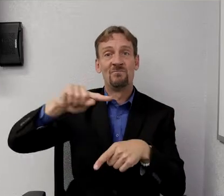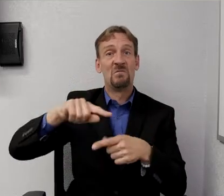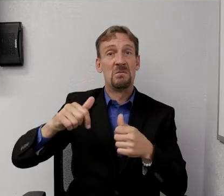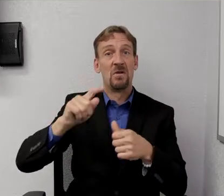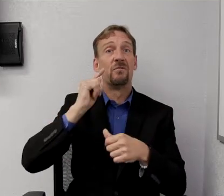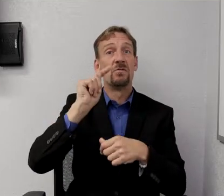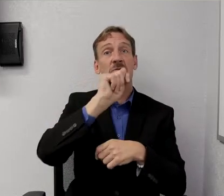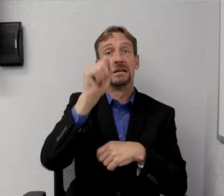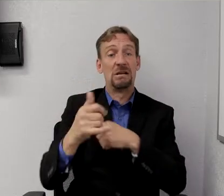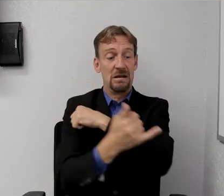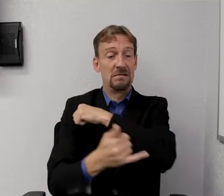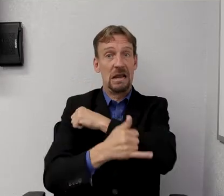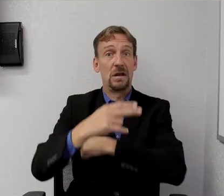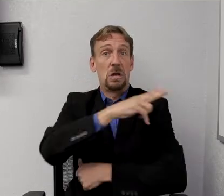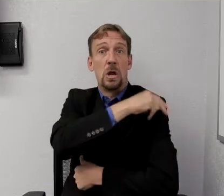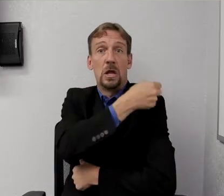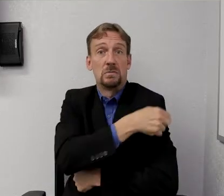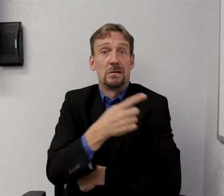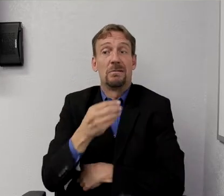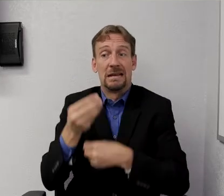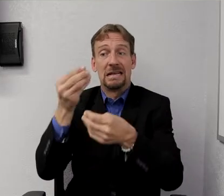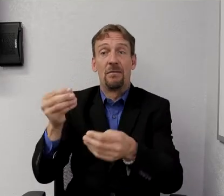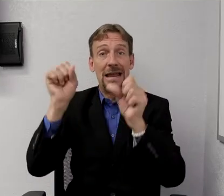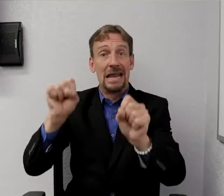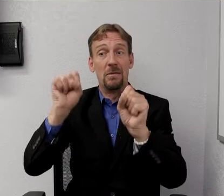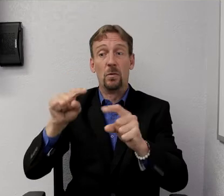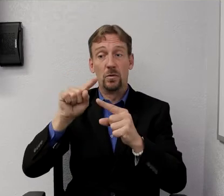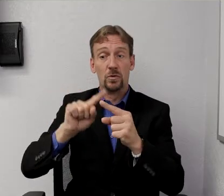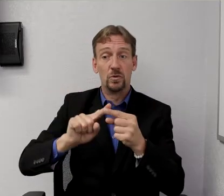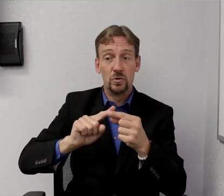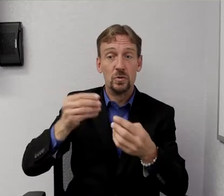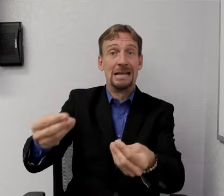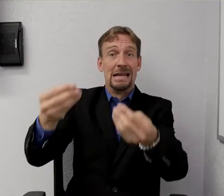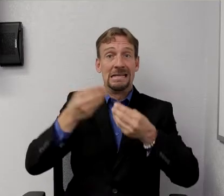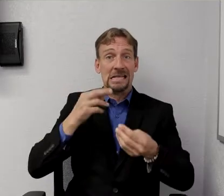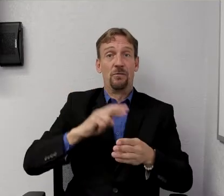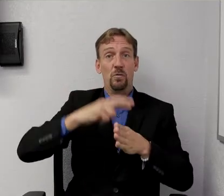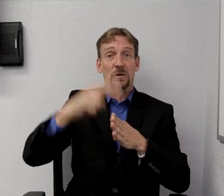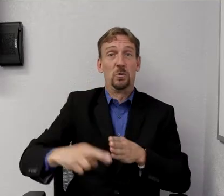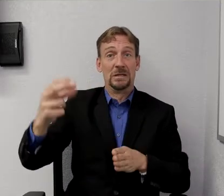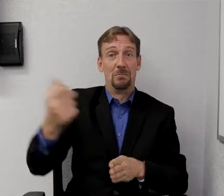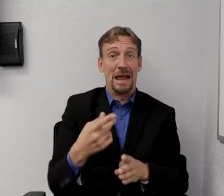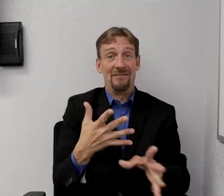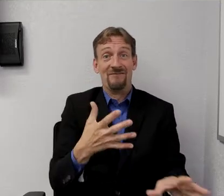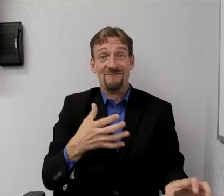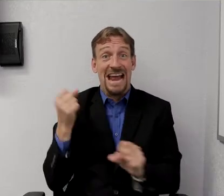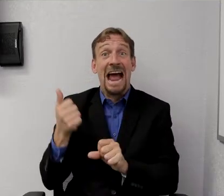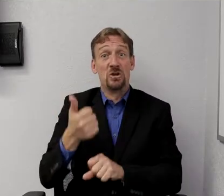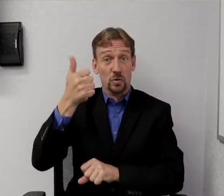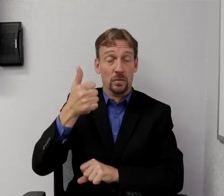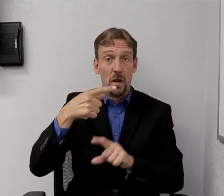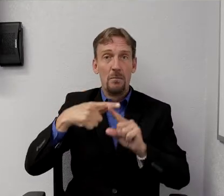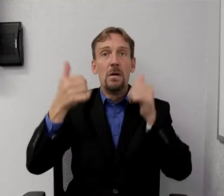to Tulare County hospitals in terms of quickly turning around those results. But since that time, many